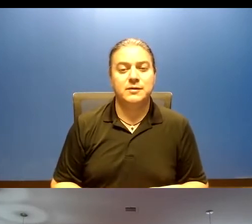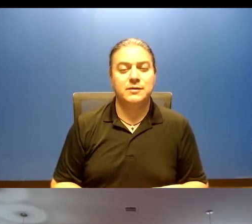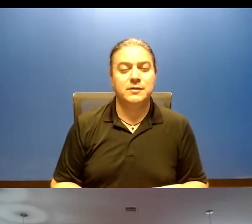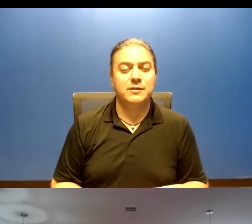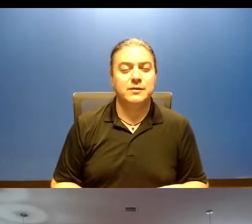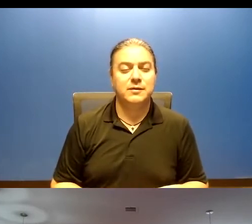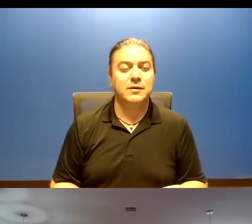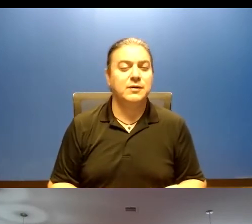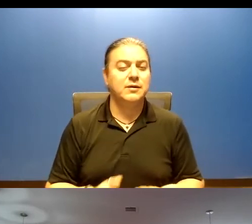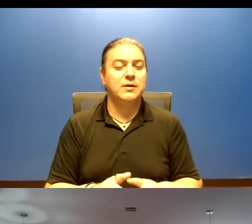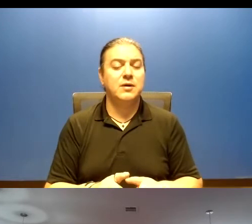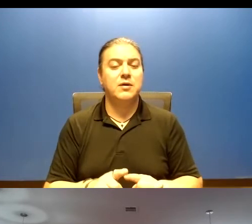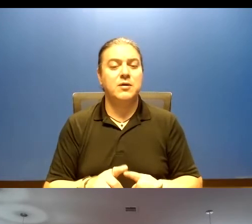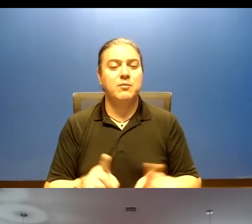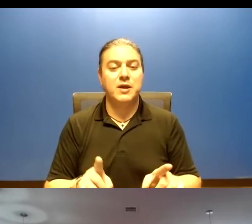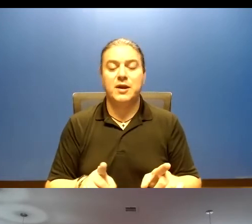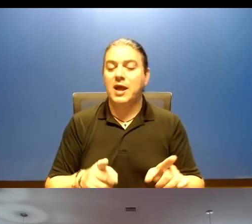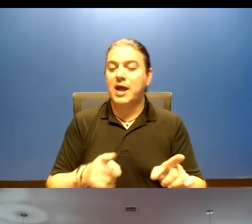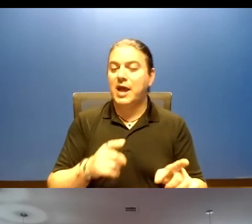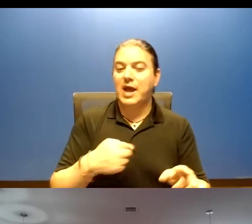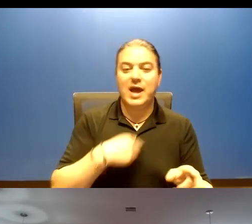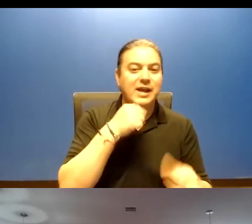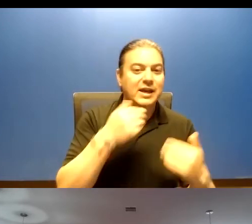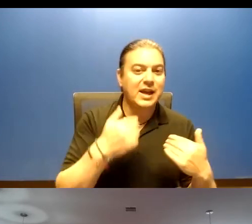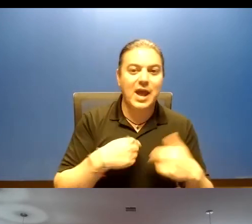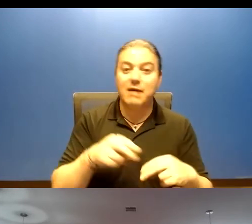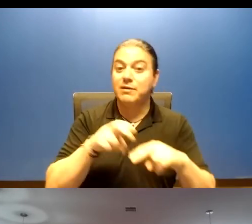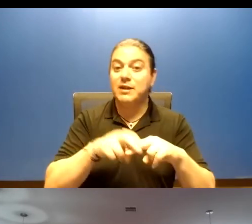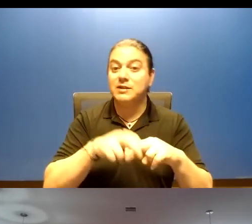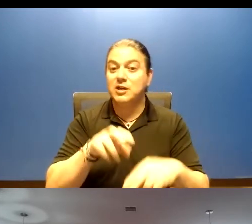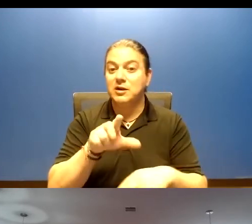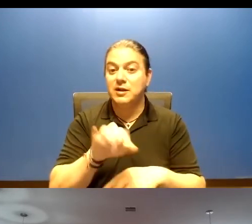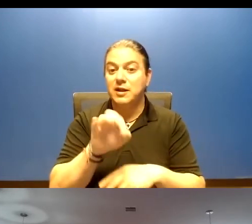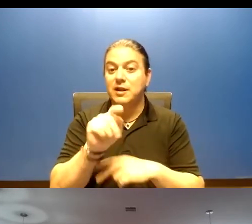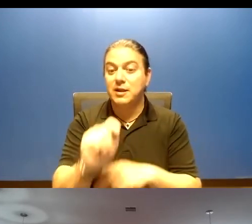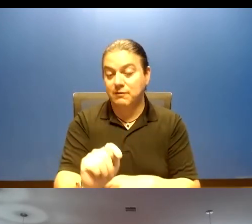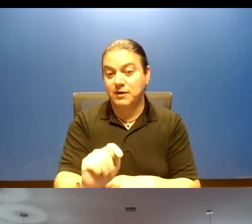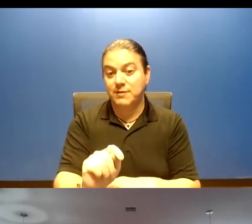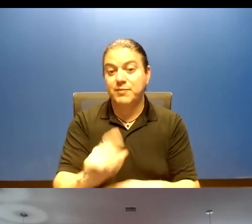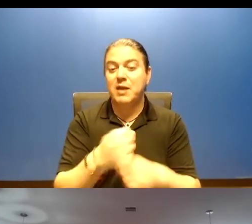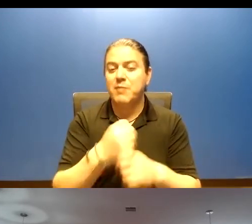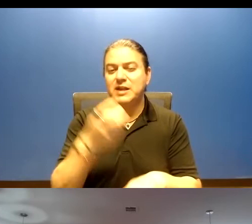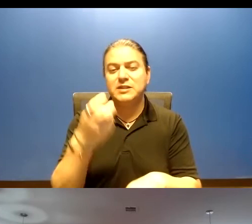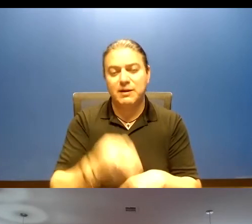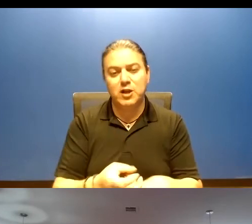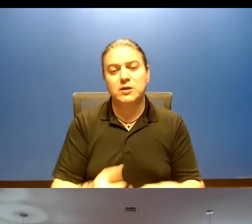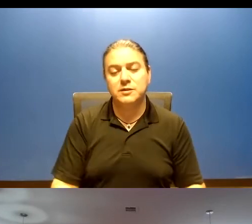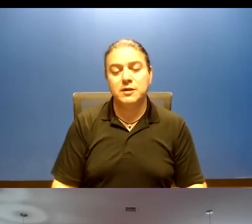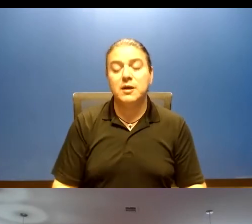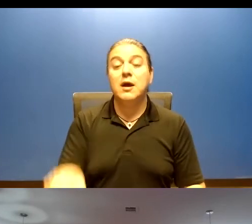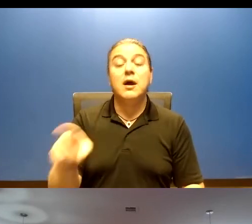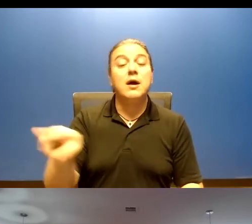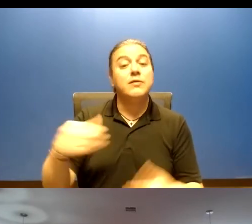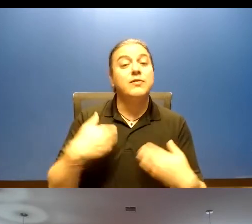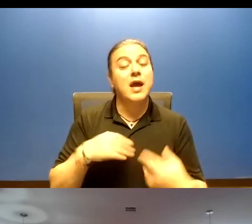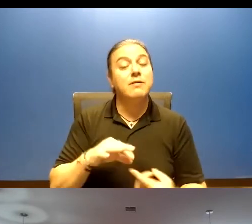But I did not have the chairlift, so it made it very difficult. They do have a special chair that they use to